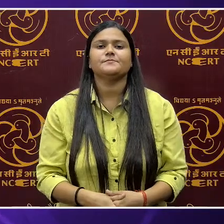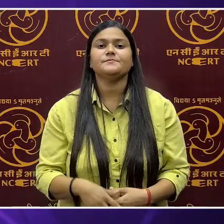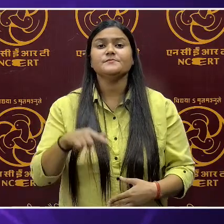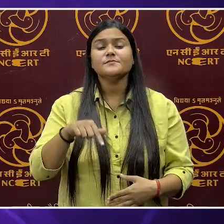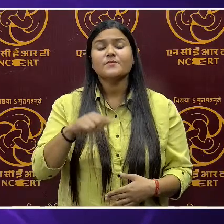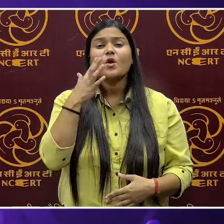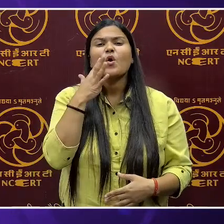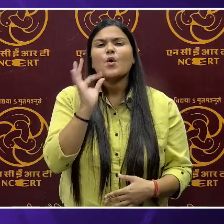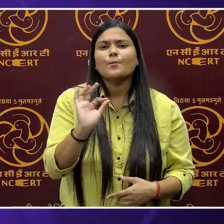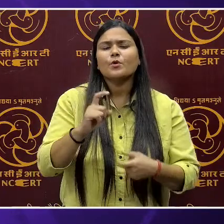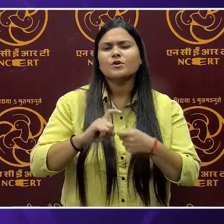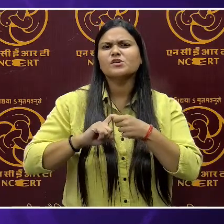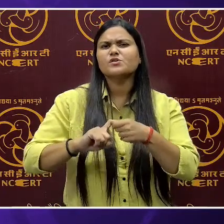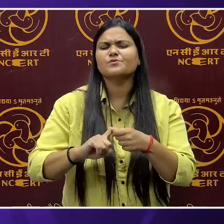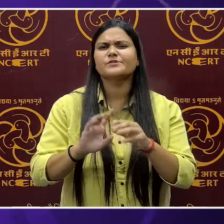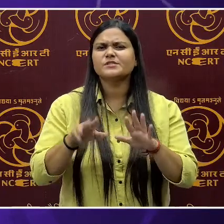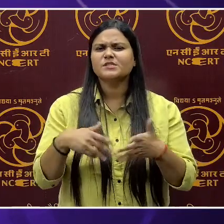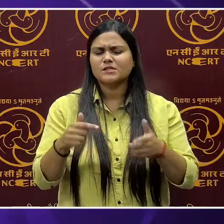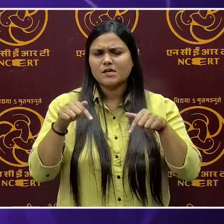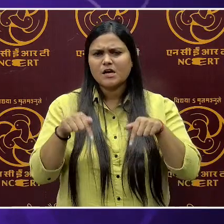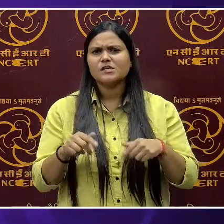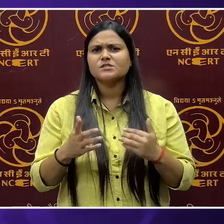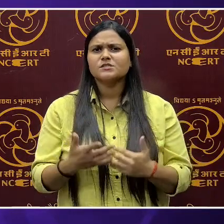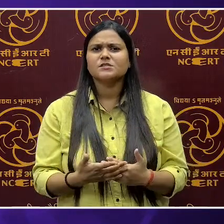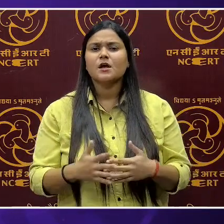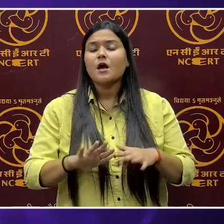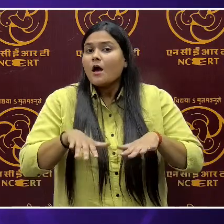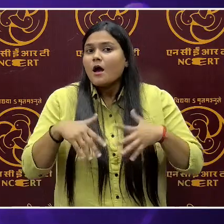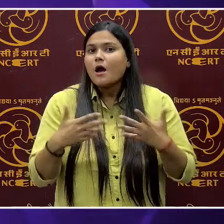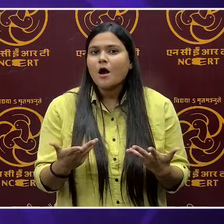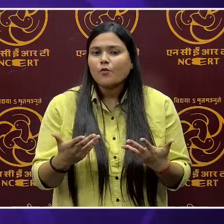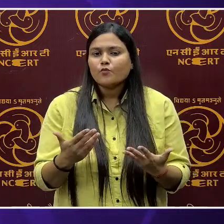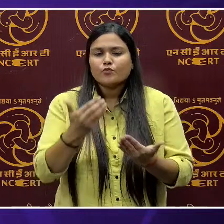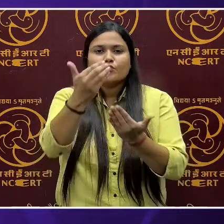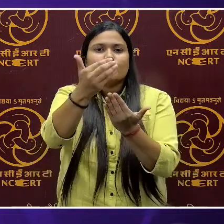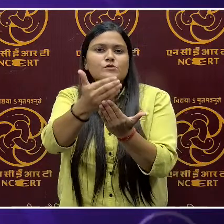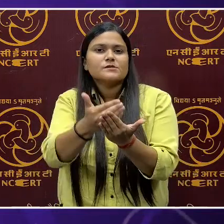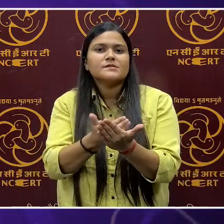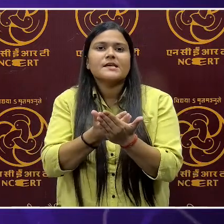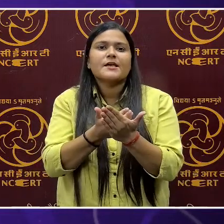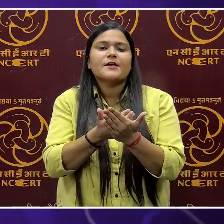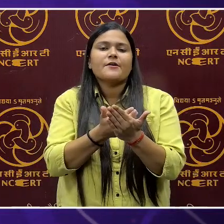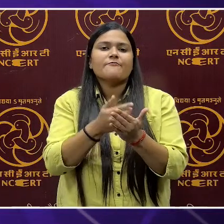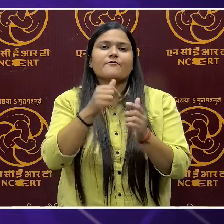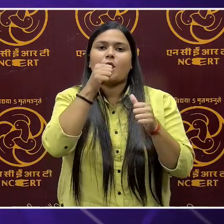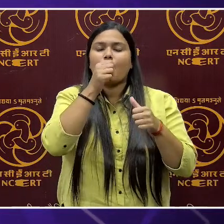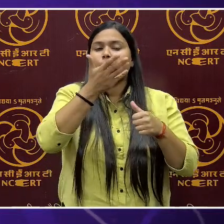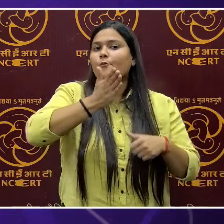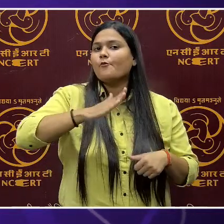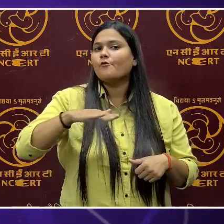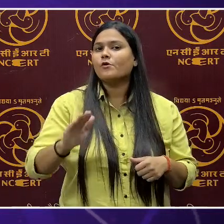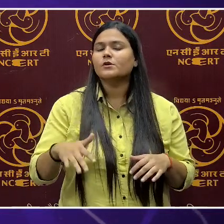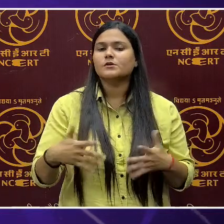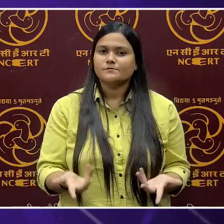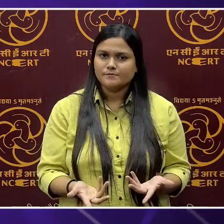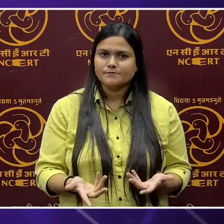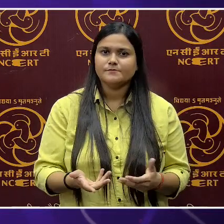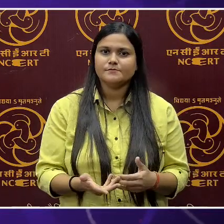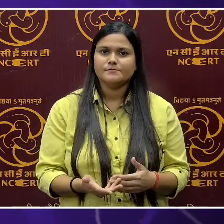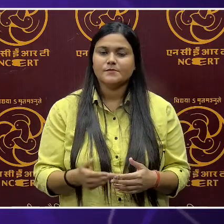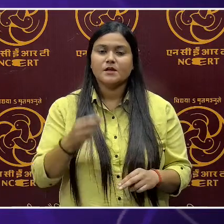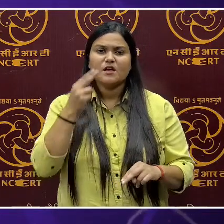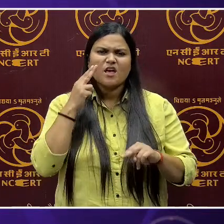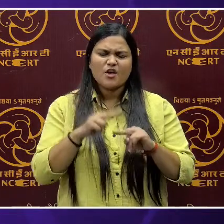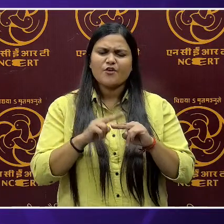important question that we are talking about today is how to conserve water, because students, even when we are storing it